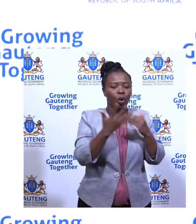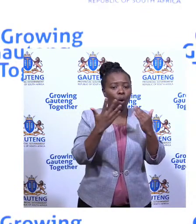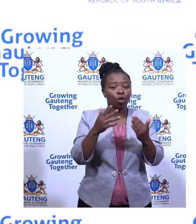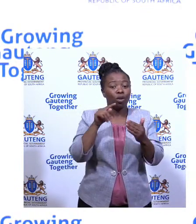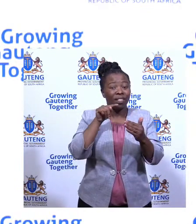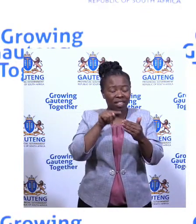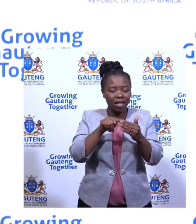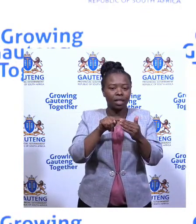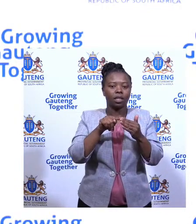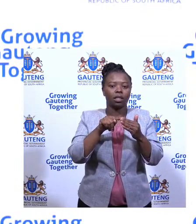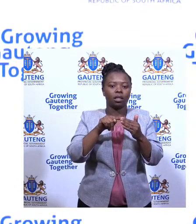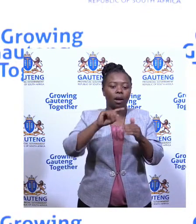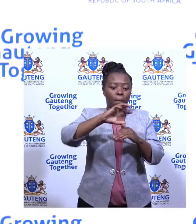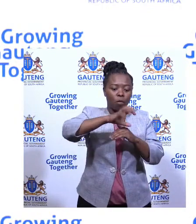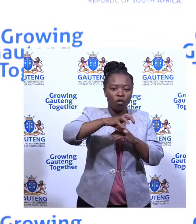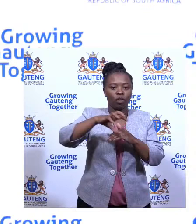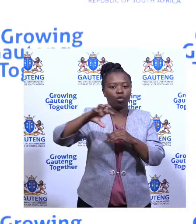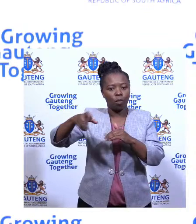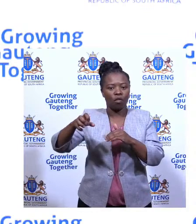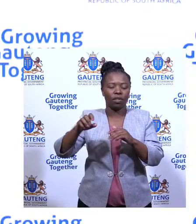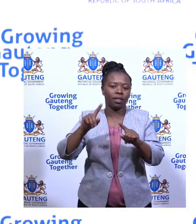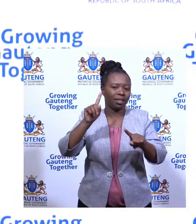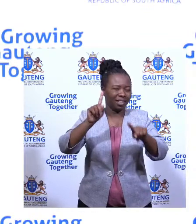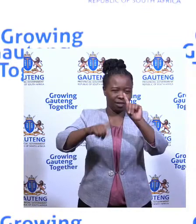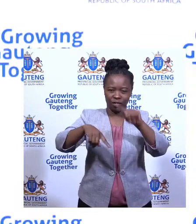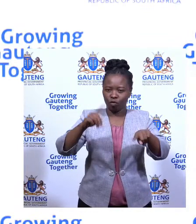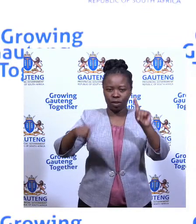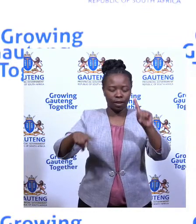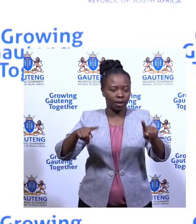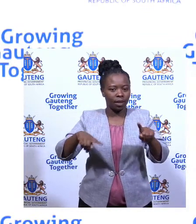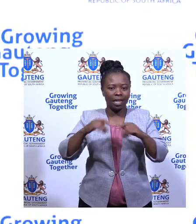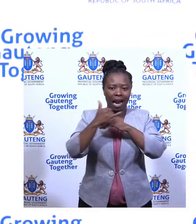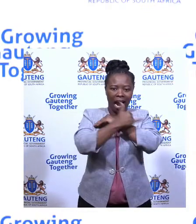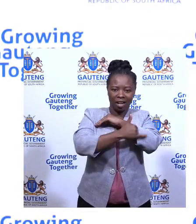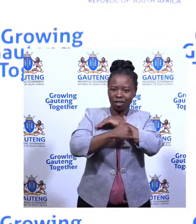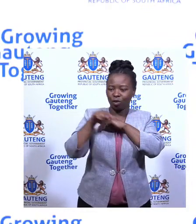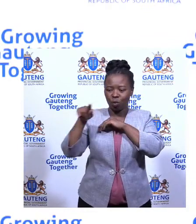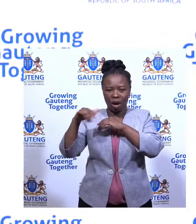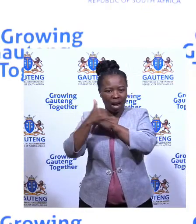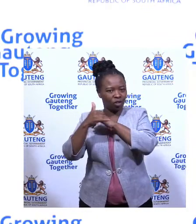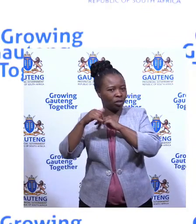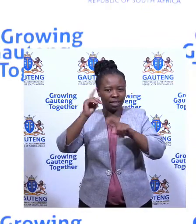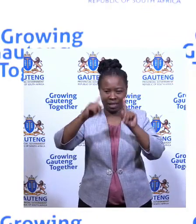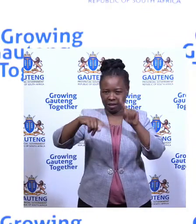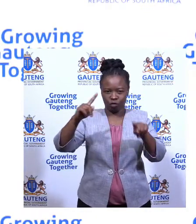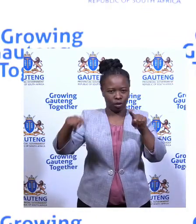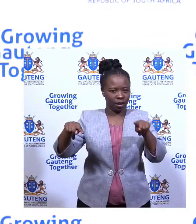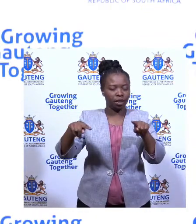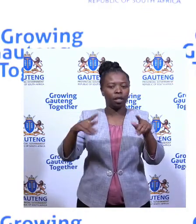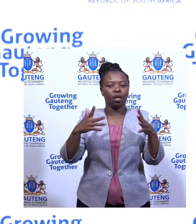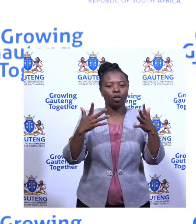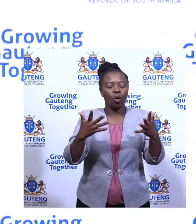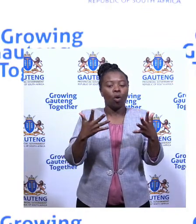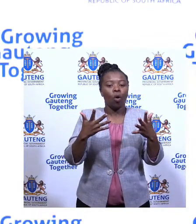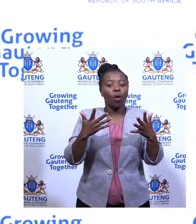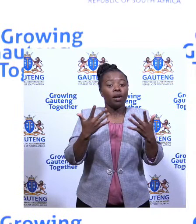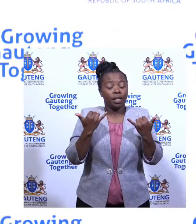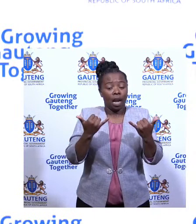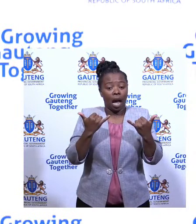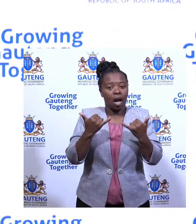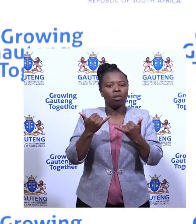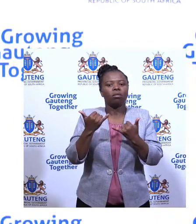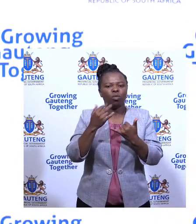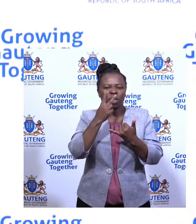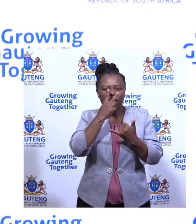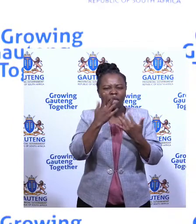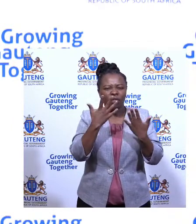and I'm sure from province to province. So what we have is homegrown Gauteng data, at least giving us some indication of some of those